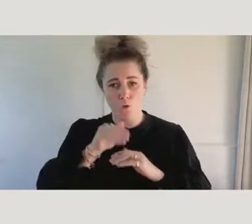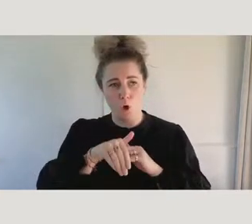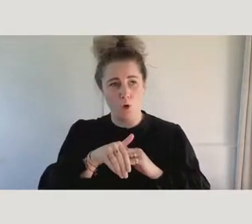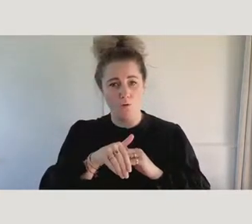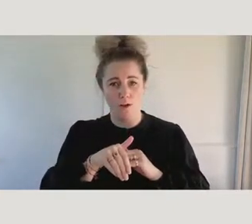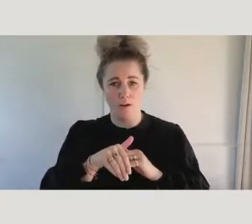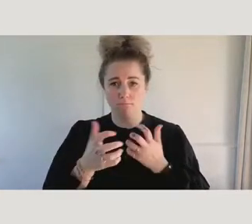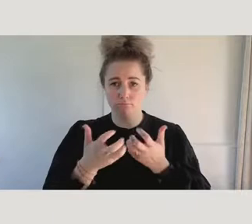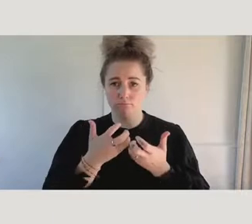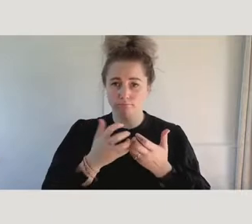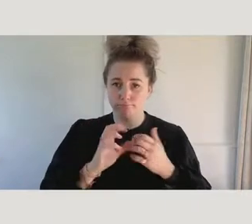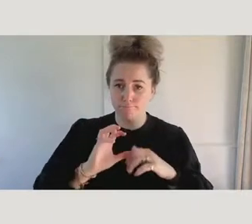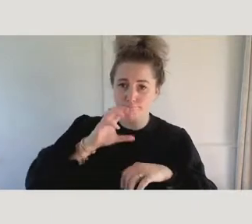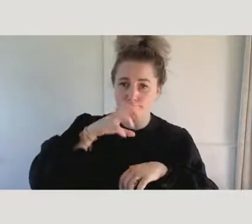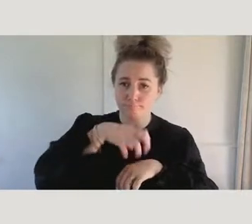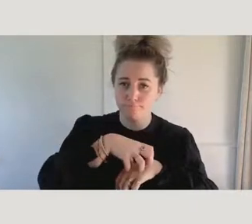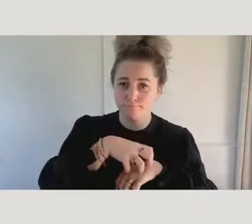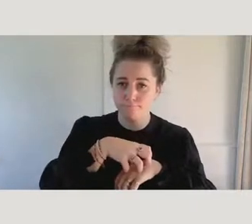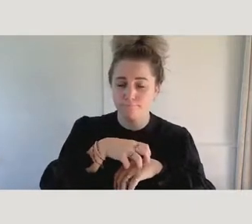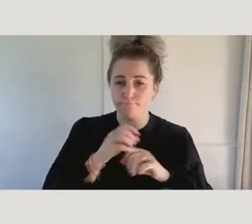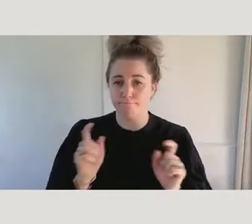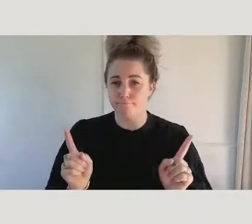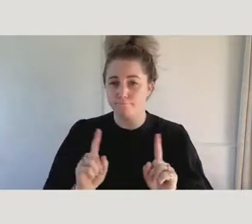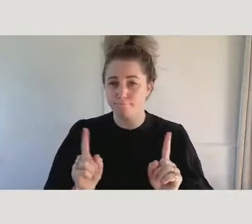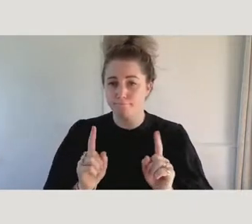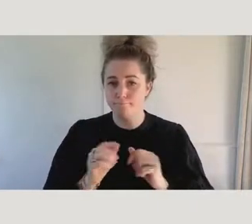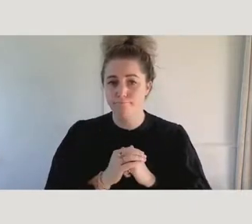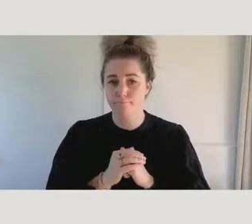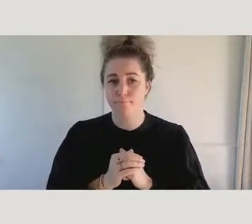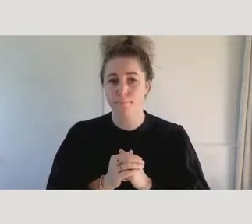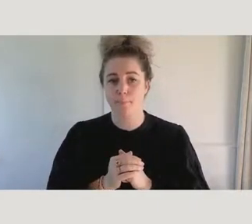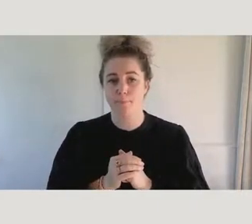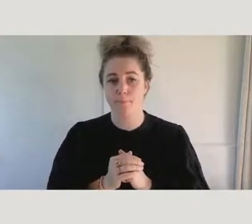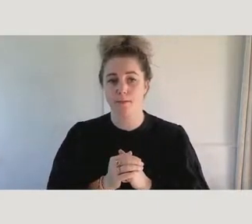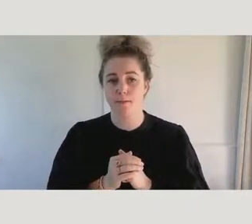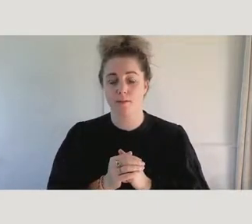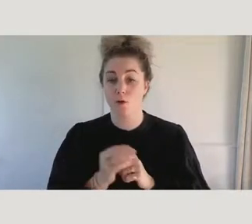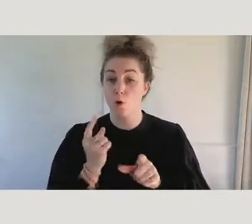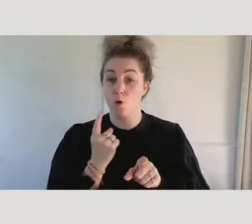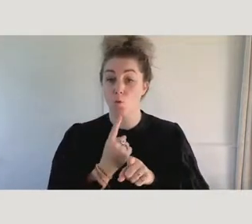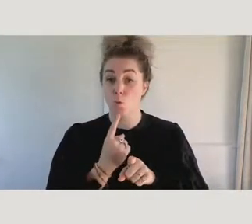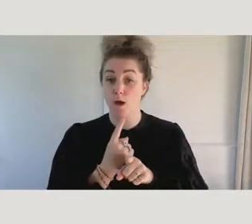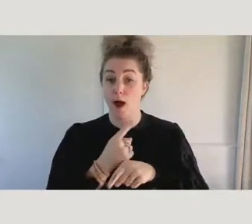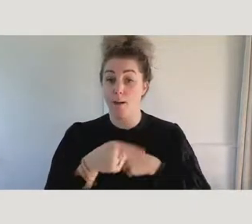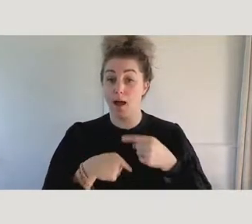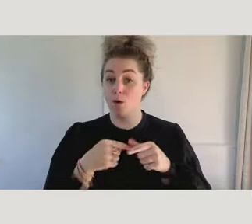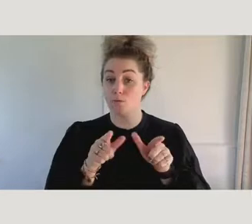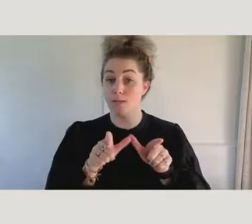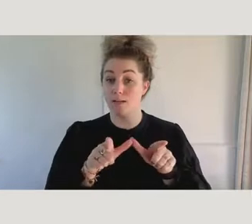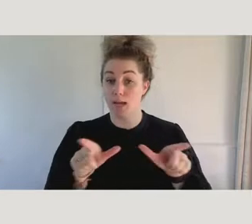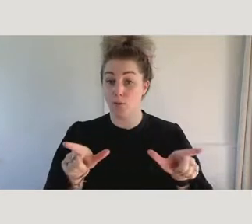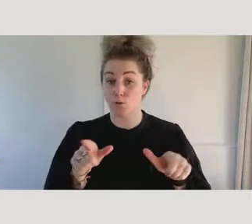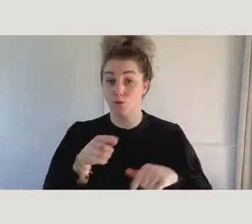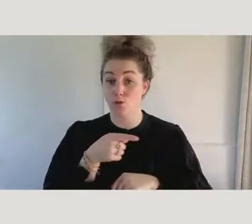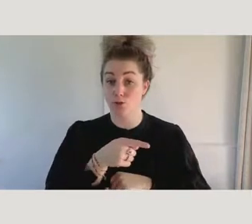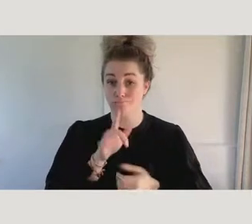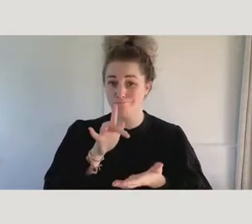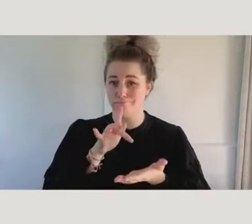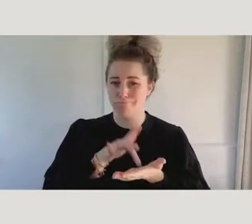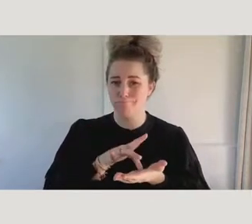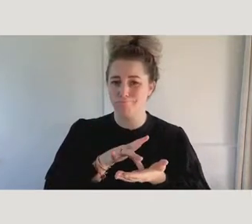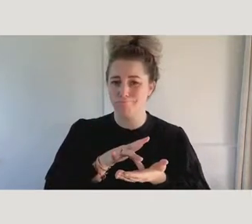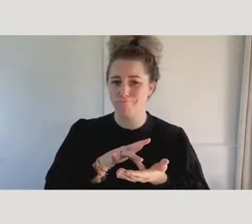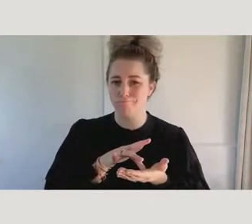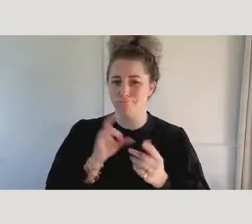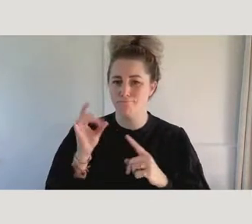happens and the touching on language which is a very core part of our